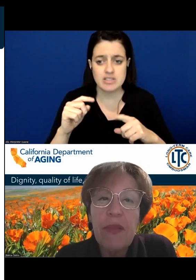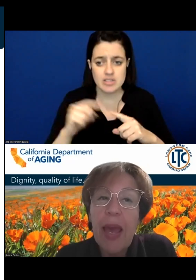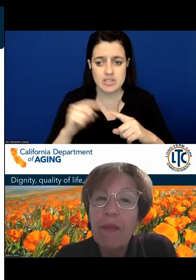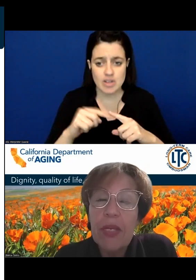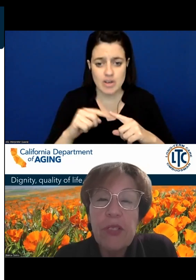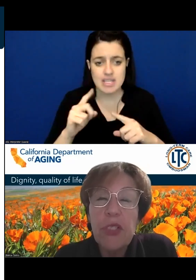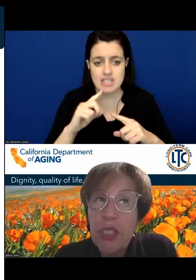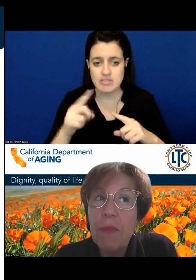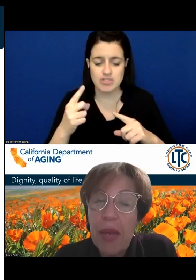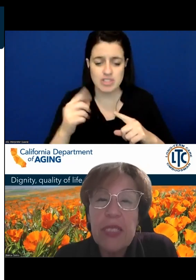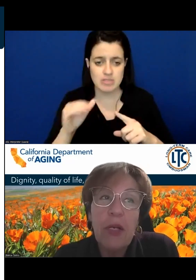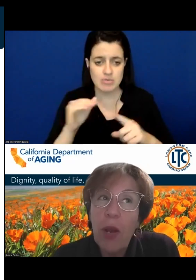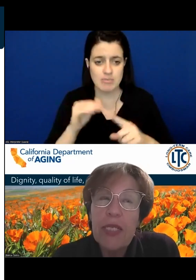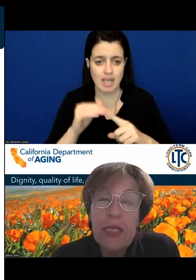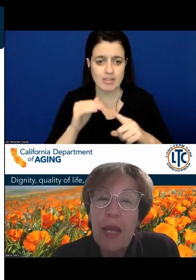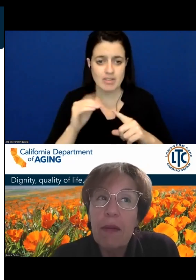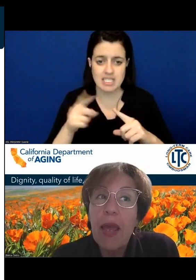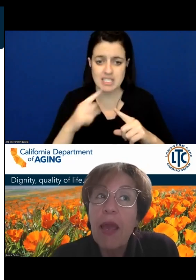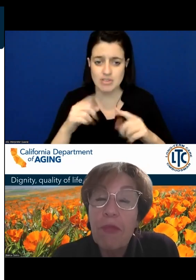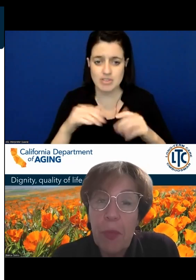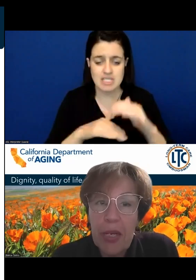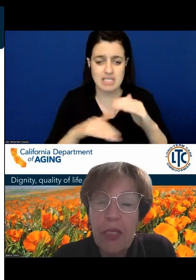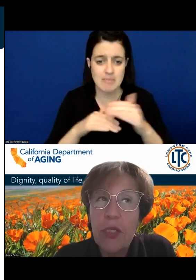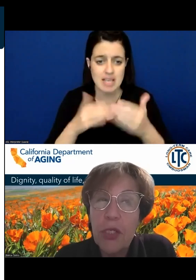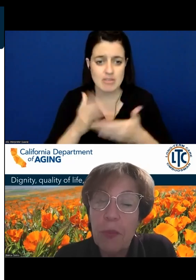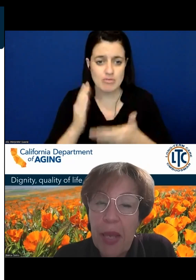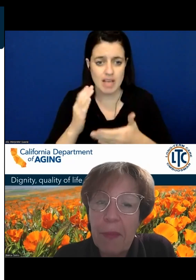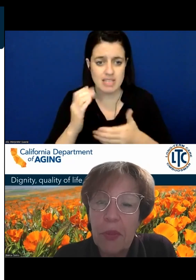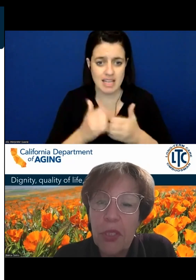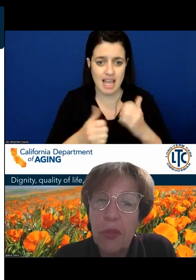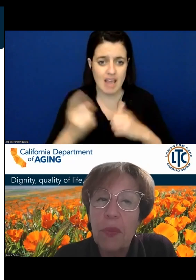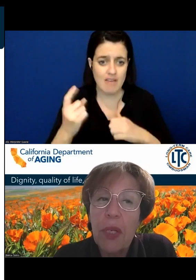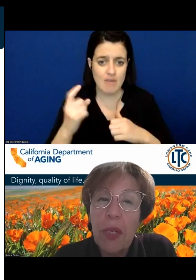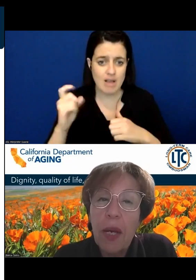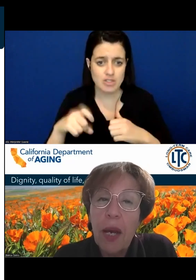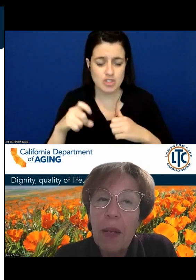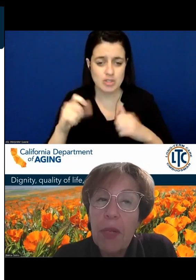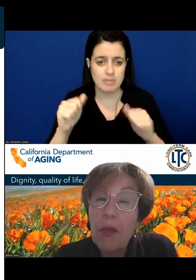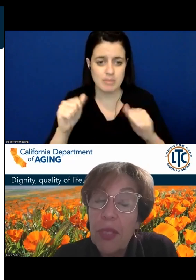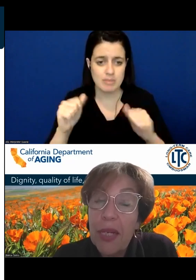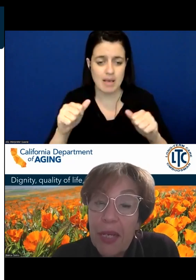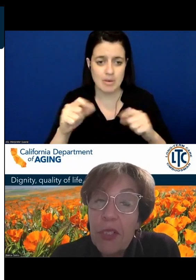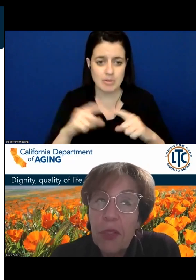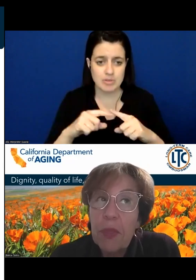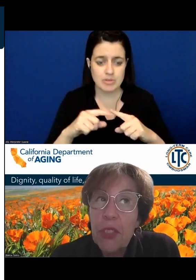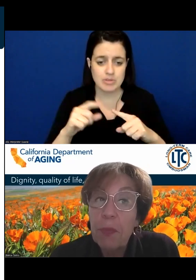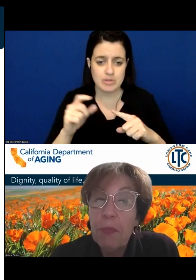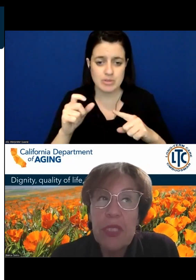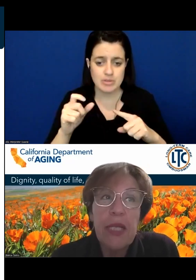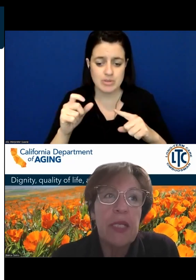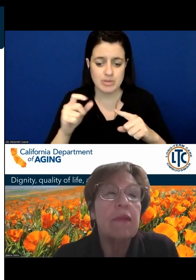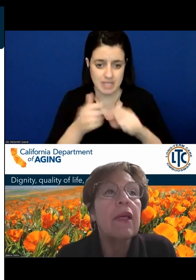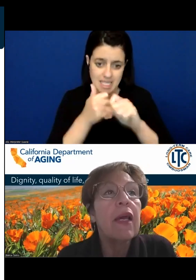reminders that these are just the basic rights that everybody should be able to not only adhere to, but should